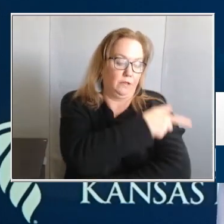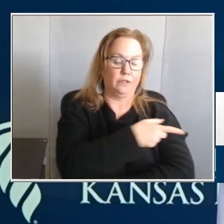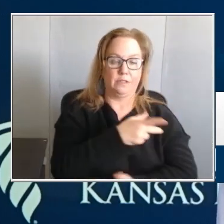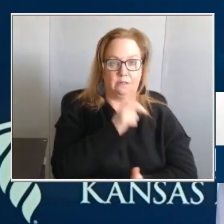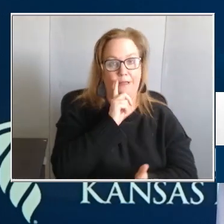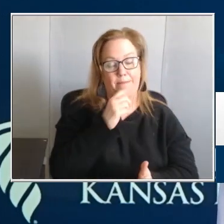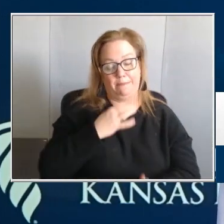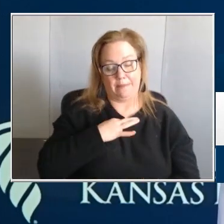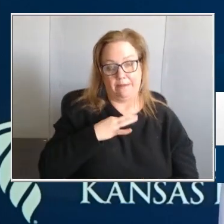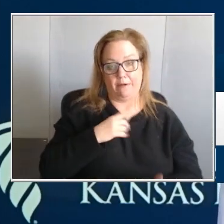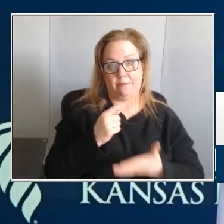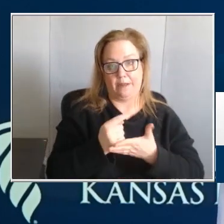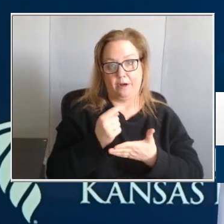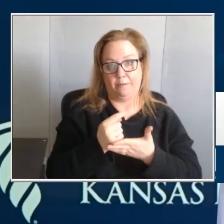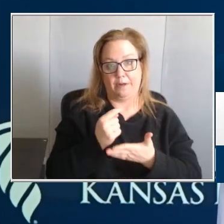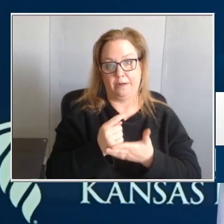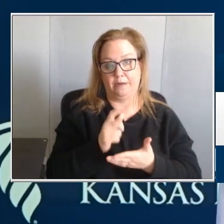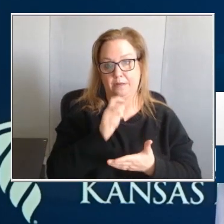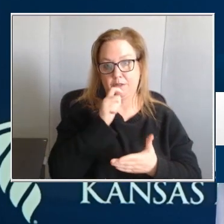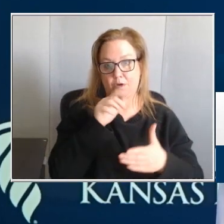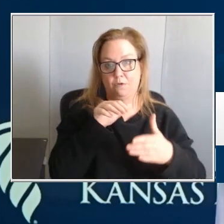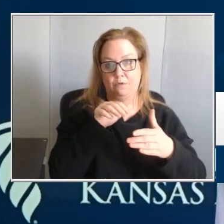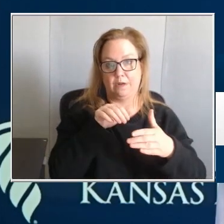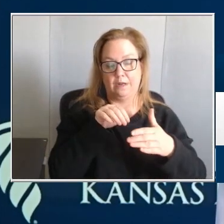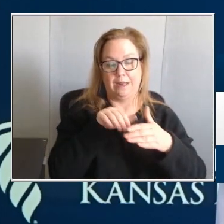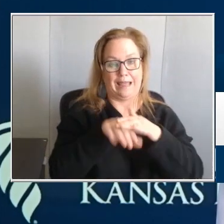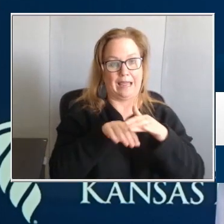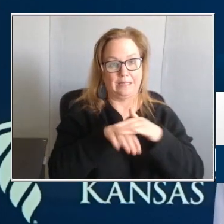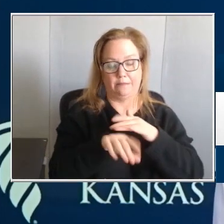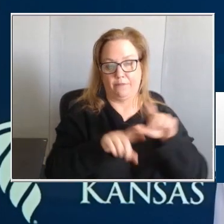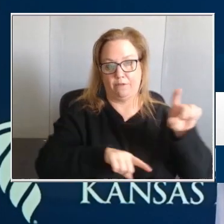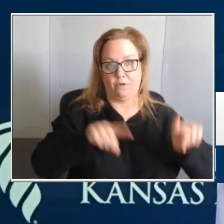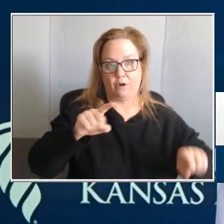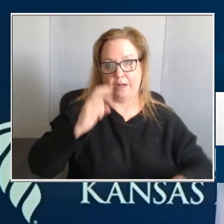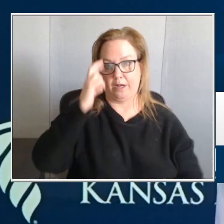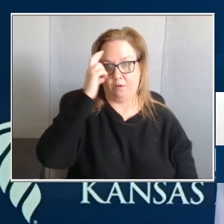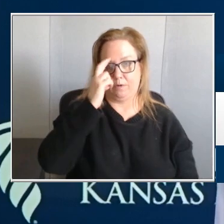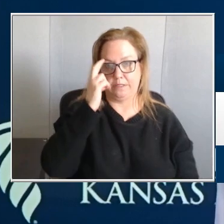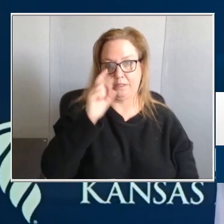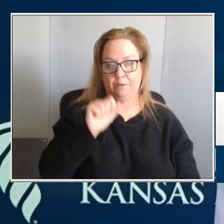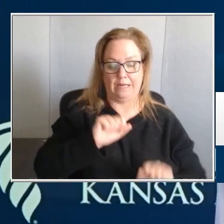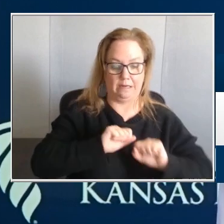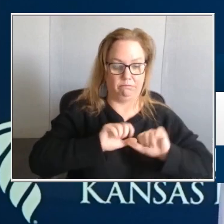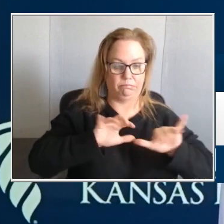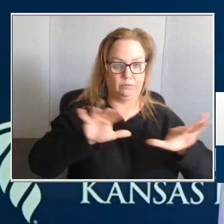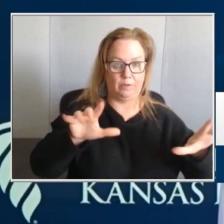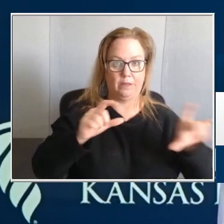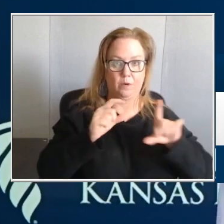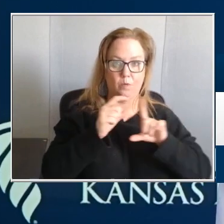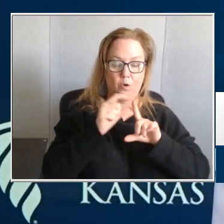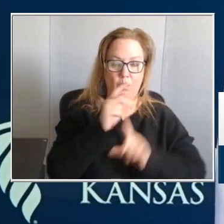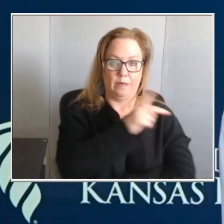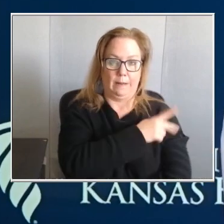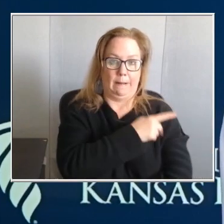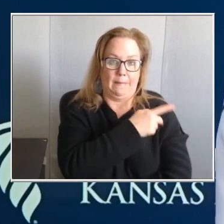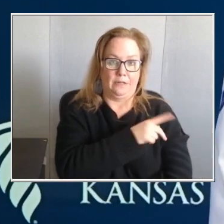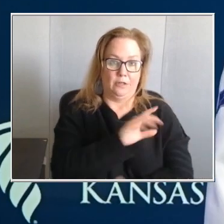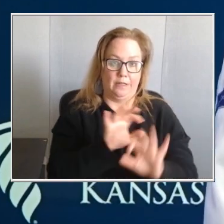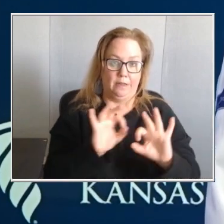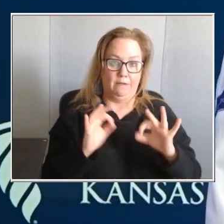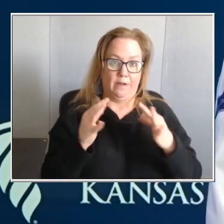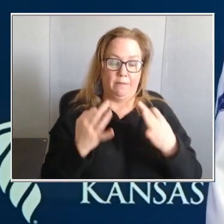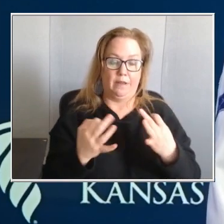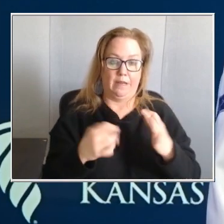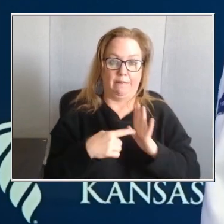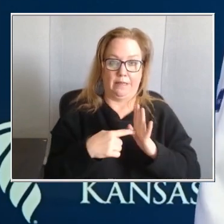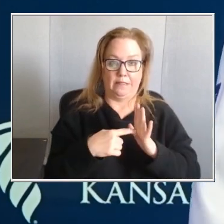therapies do not access them for a variety of reasons, and so we've got to get the word out to patients and their families. I gave the example